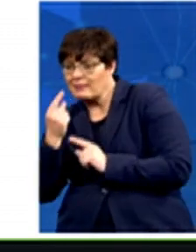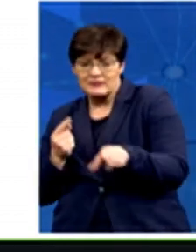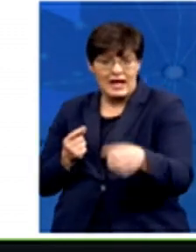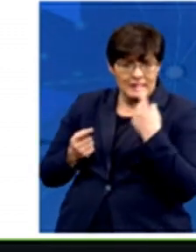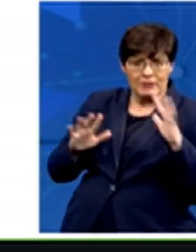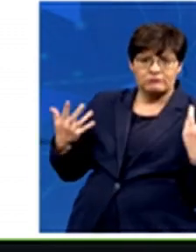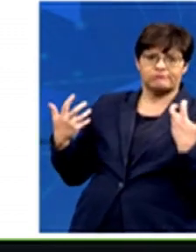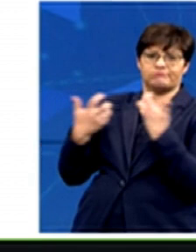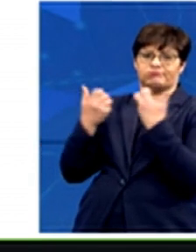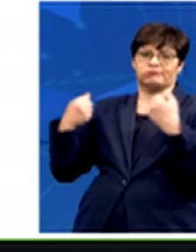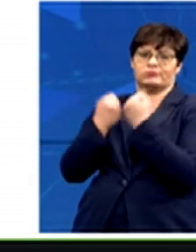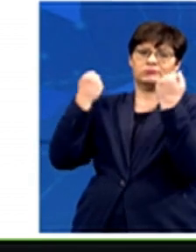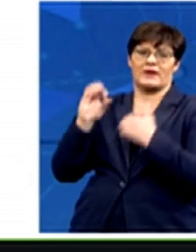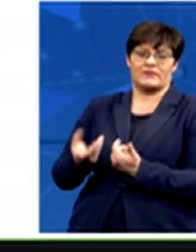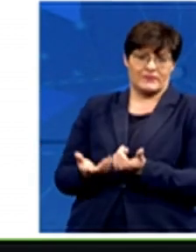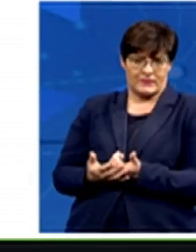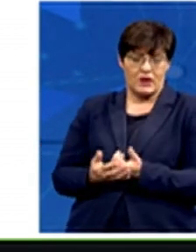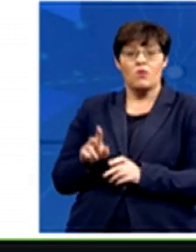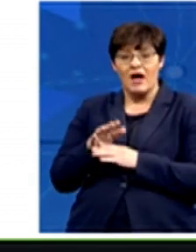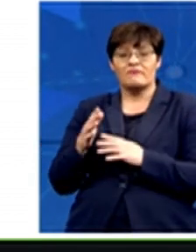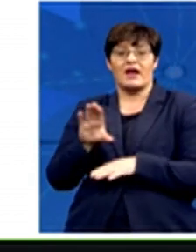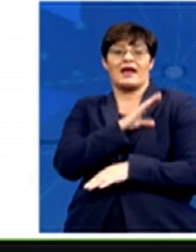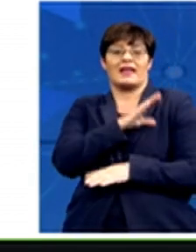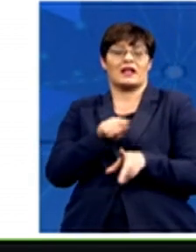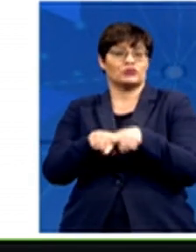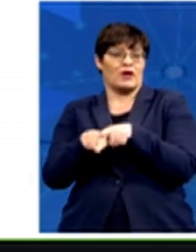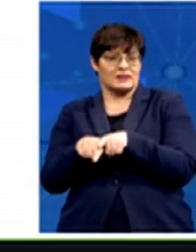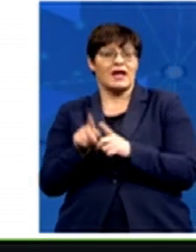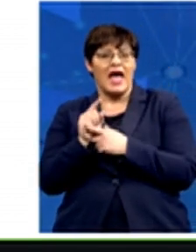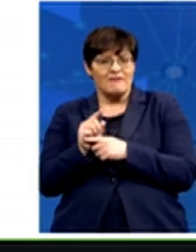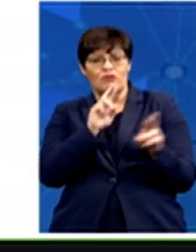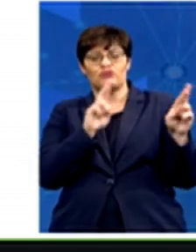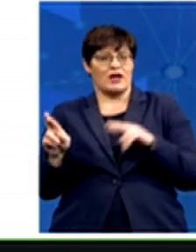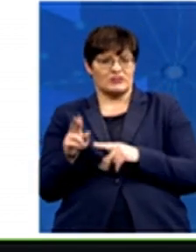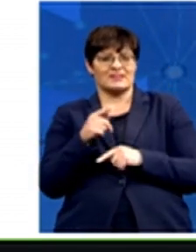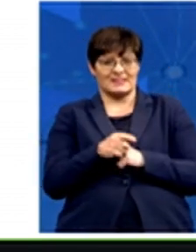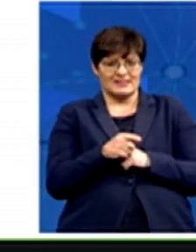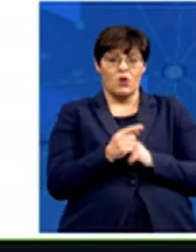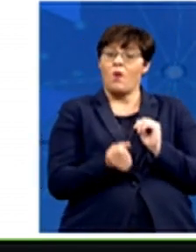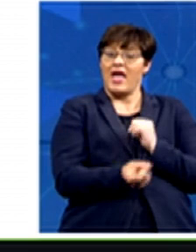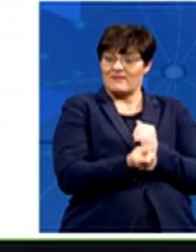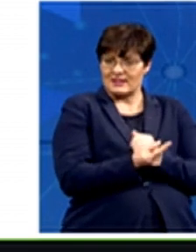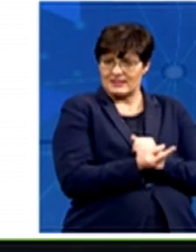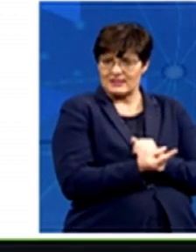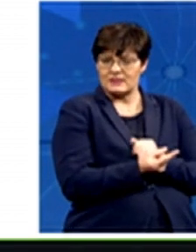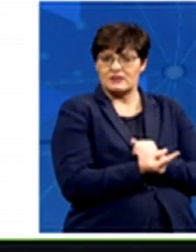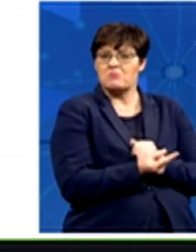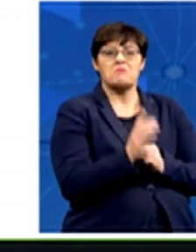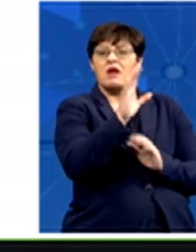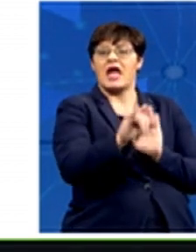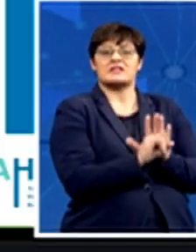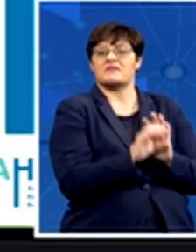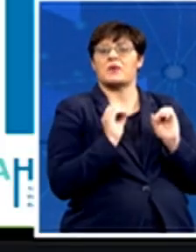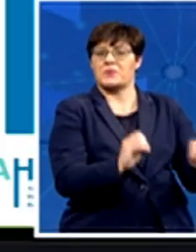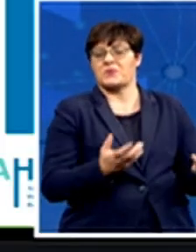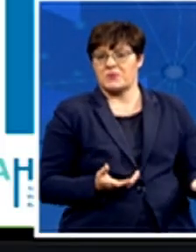clinical trials, then certain adverse drug reactions or adverse events, they are not actually identified. Those that are rare or those that take